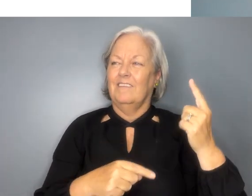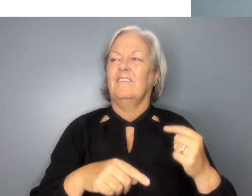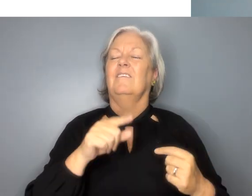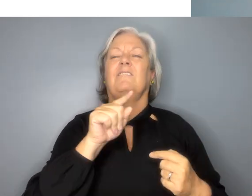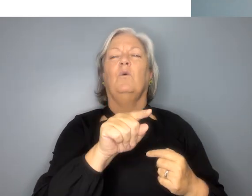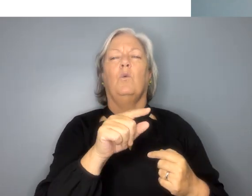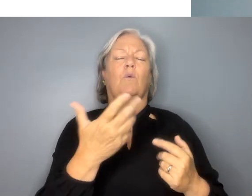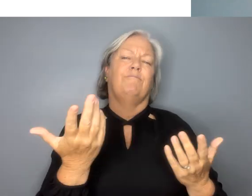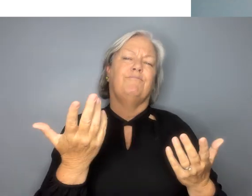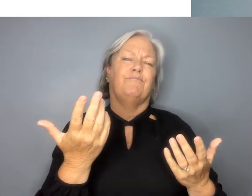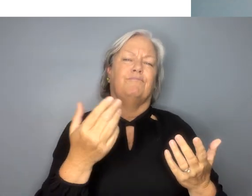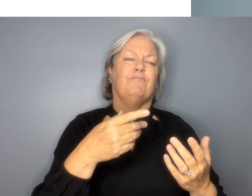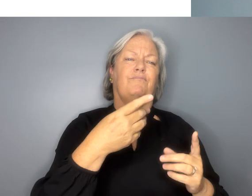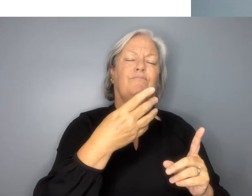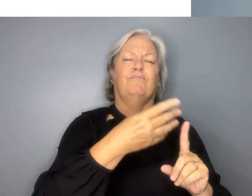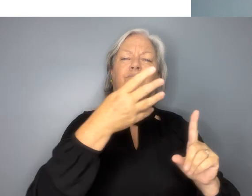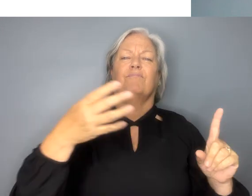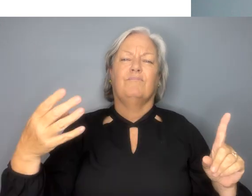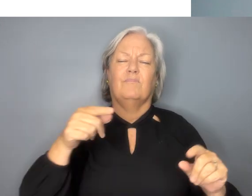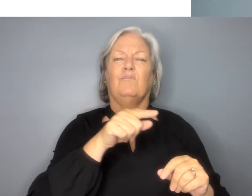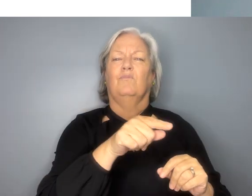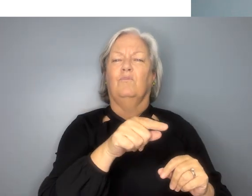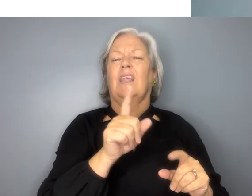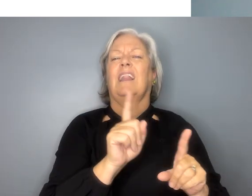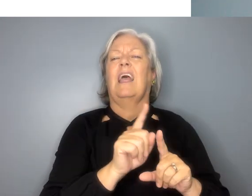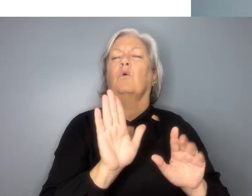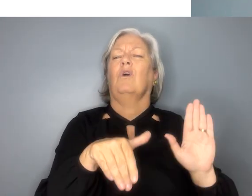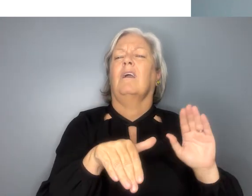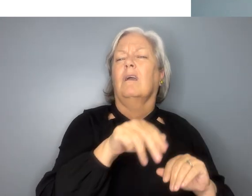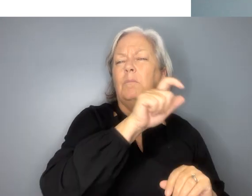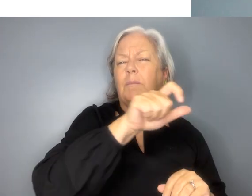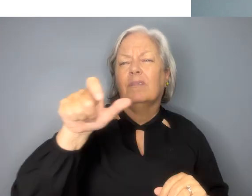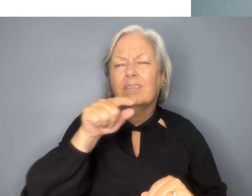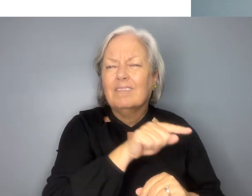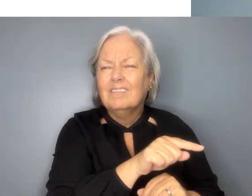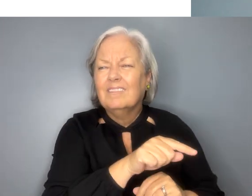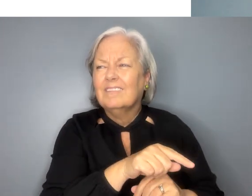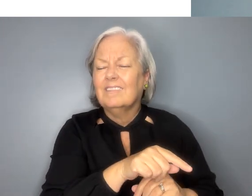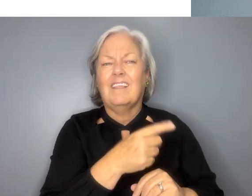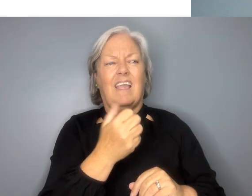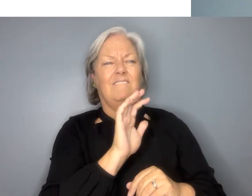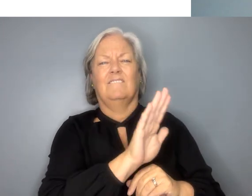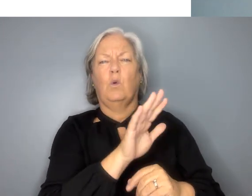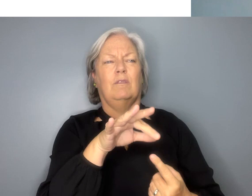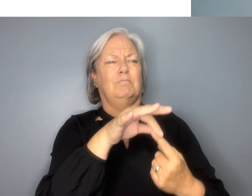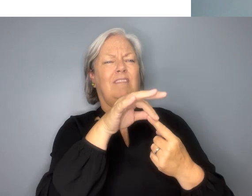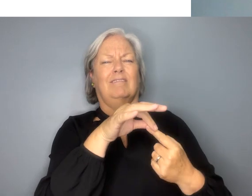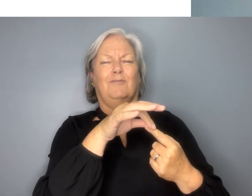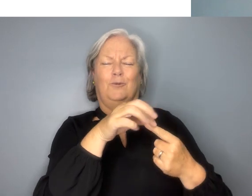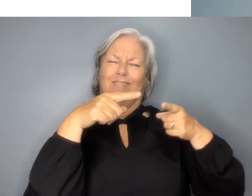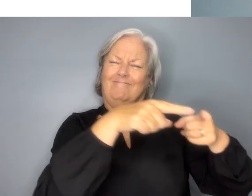medical sphere for homosexual people. So I think as I've continued to work in this space, the